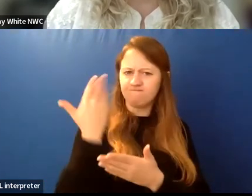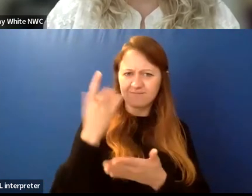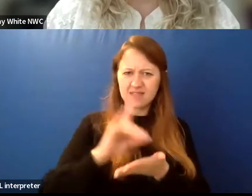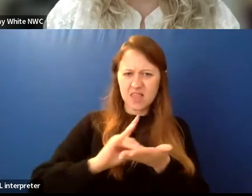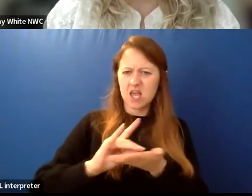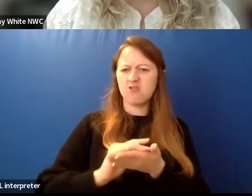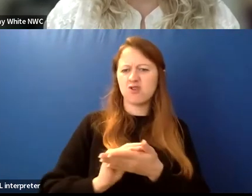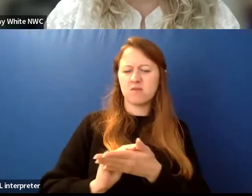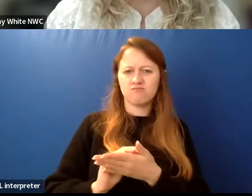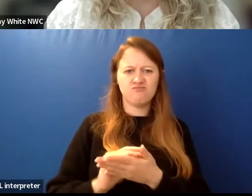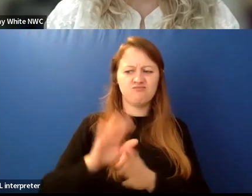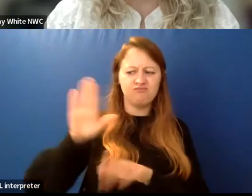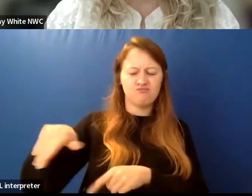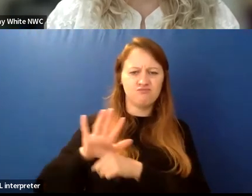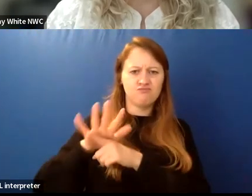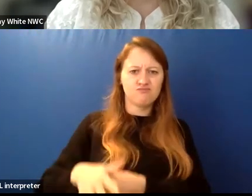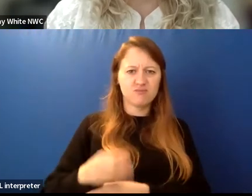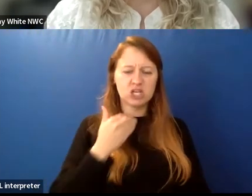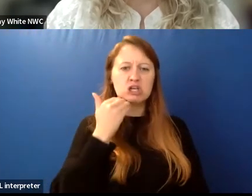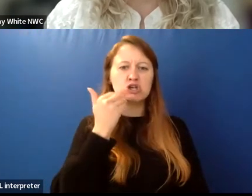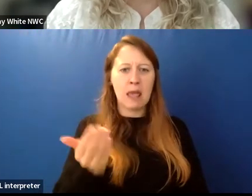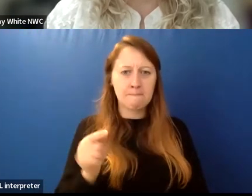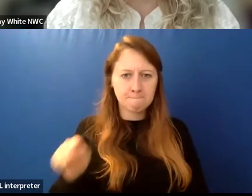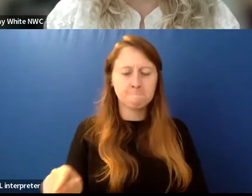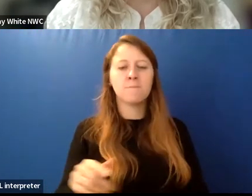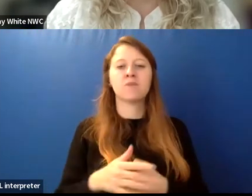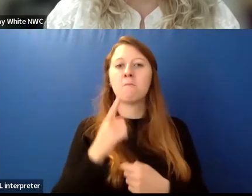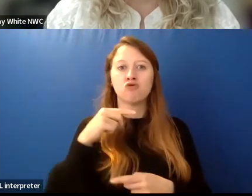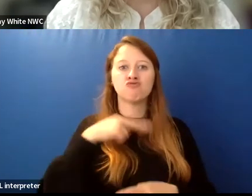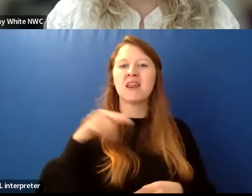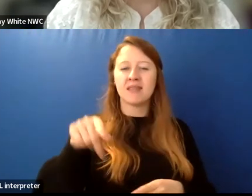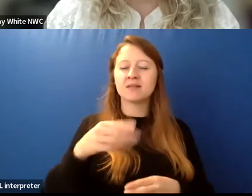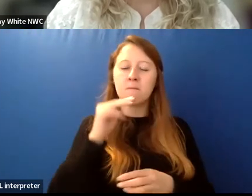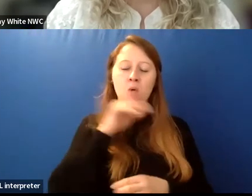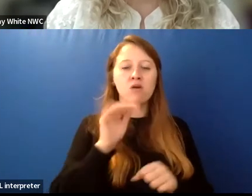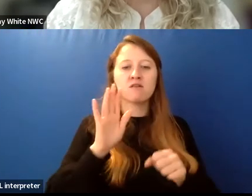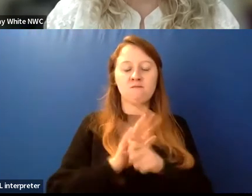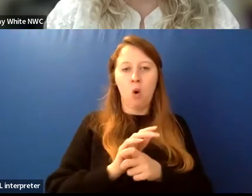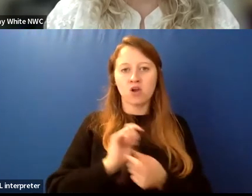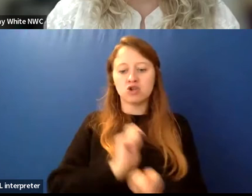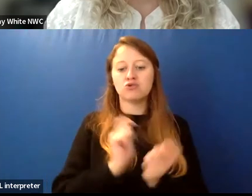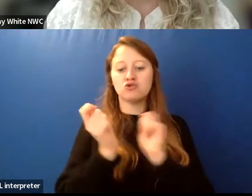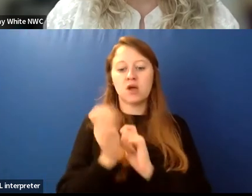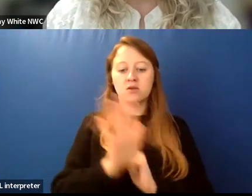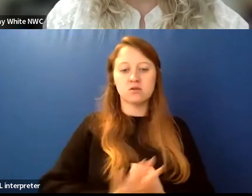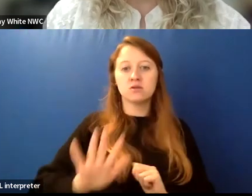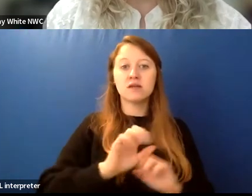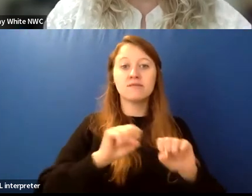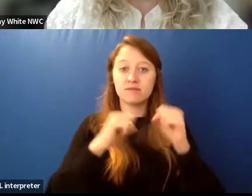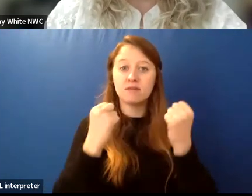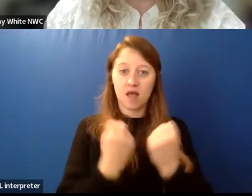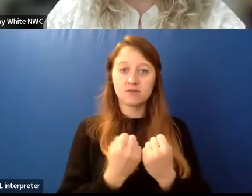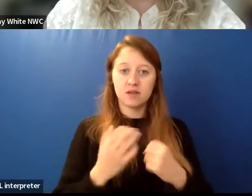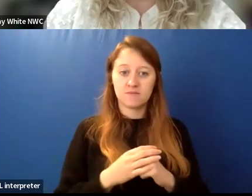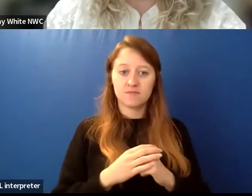enormous role in transforming the society in which we lived in. So I think it's important, I